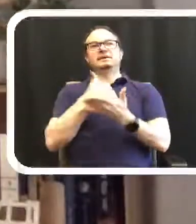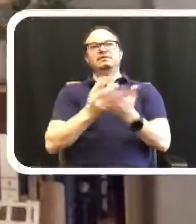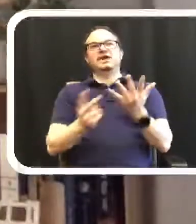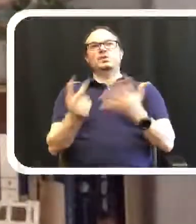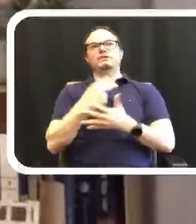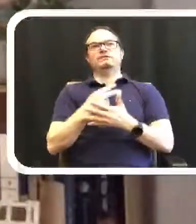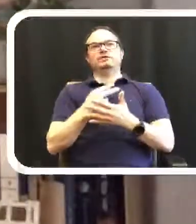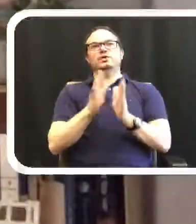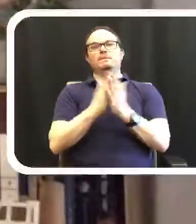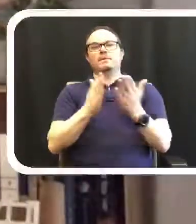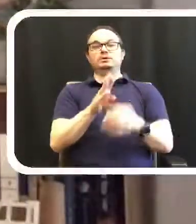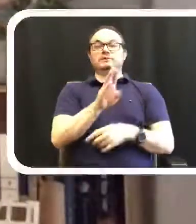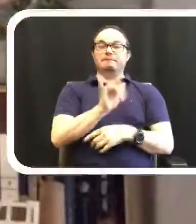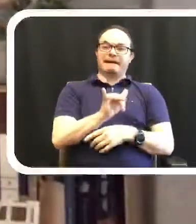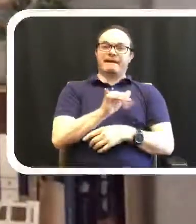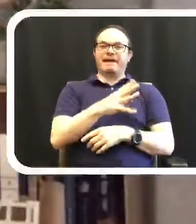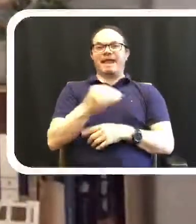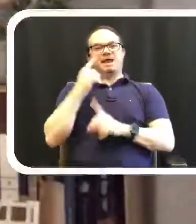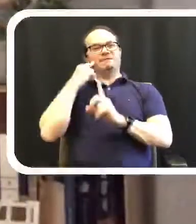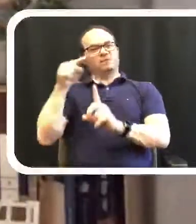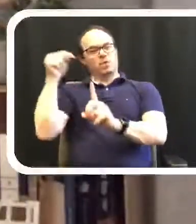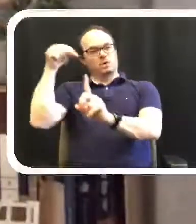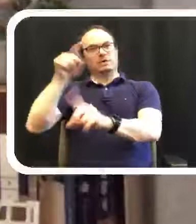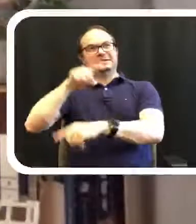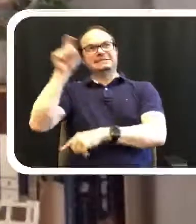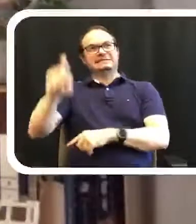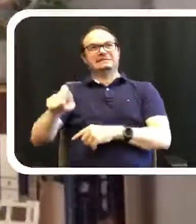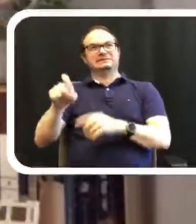Texans. And so we focus on